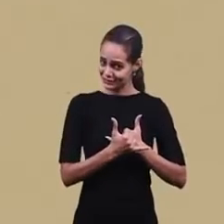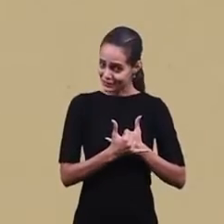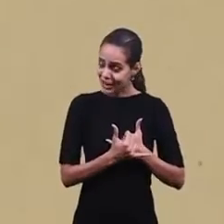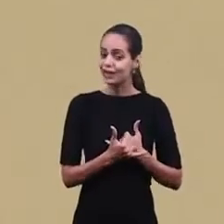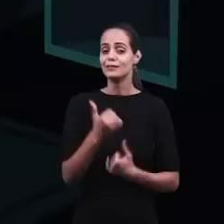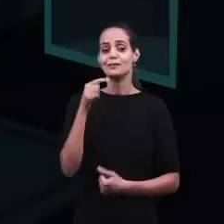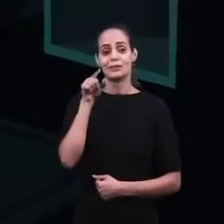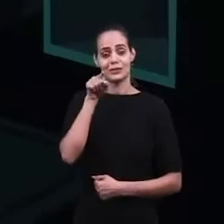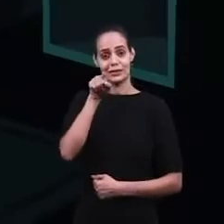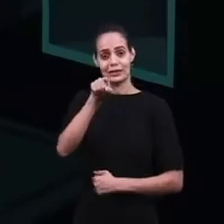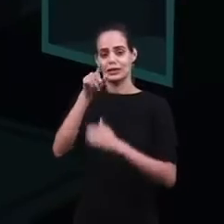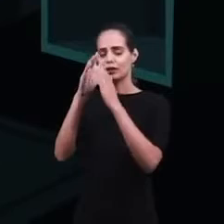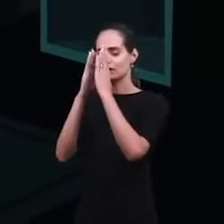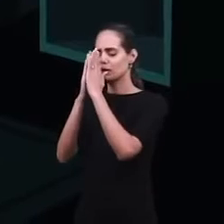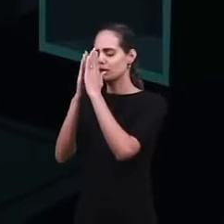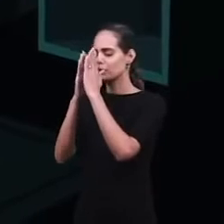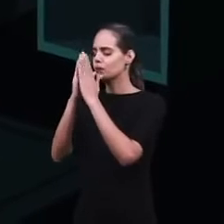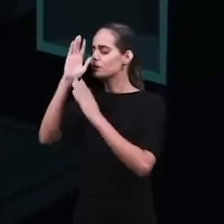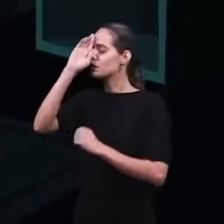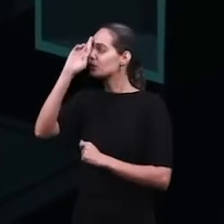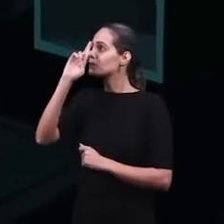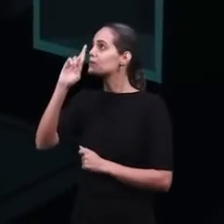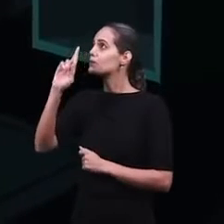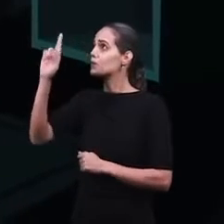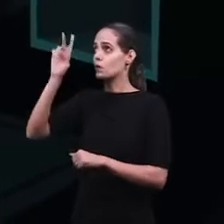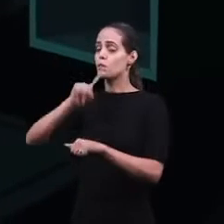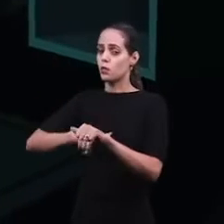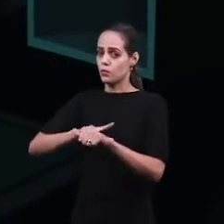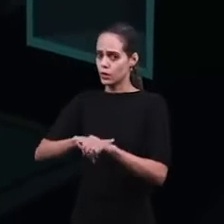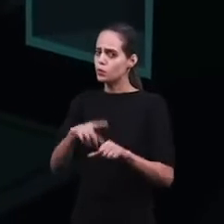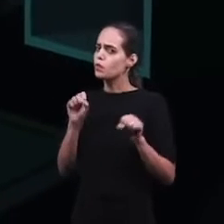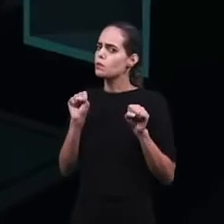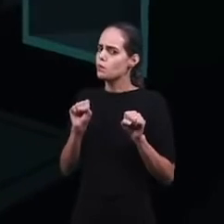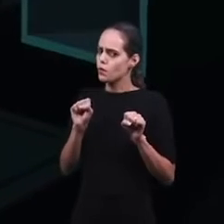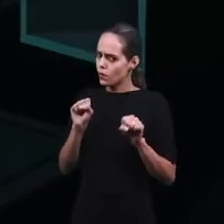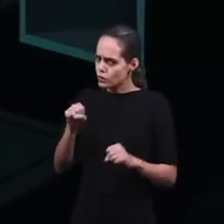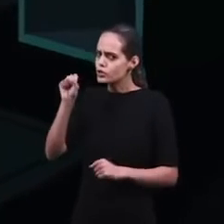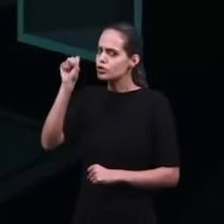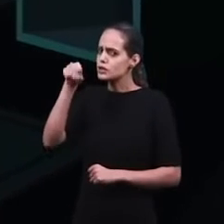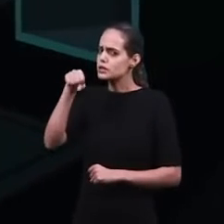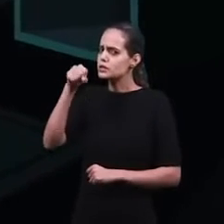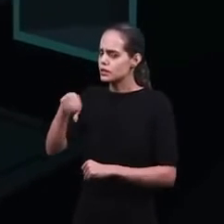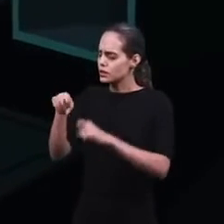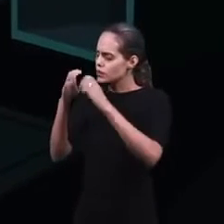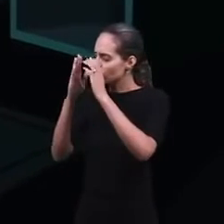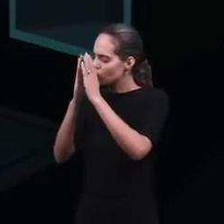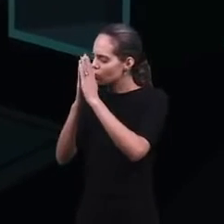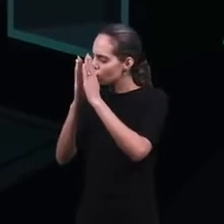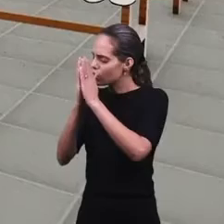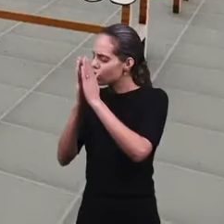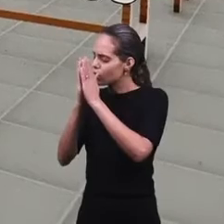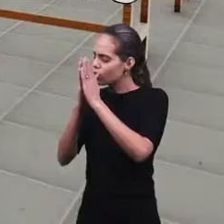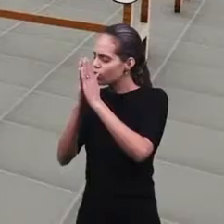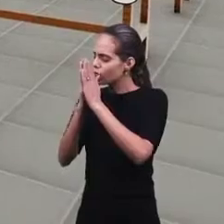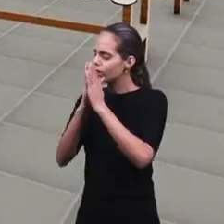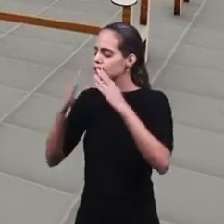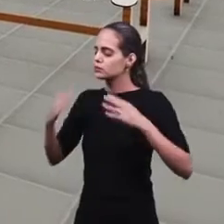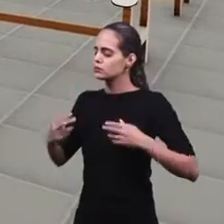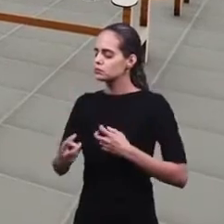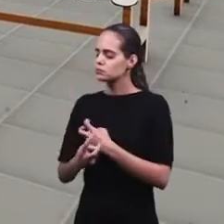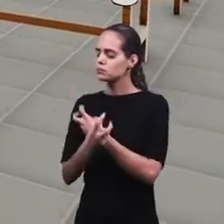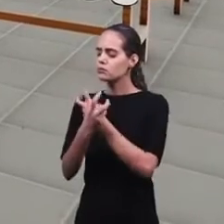perdoar. Buscai ao Senhor enquanto se pode achar, e